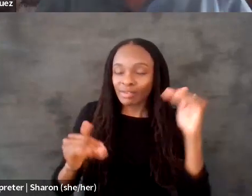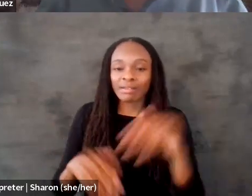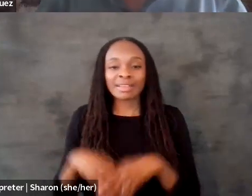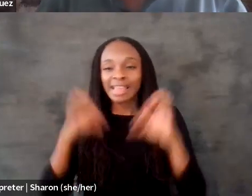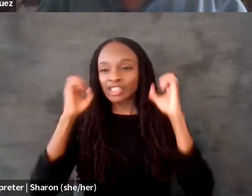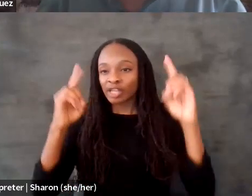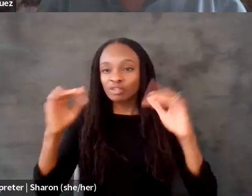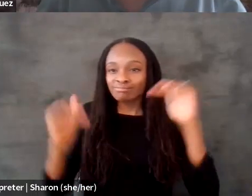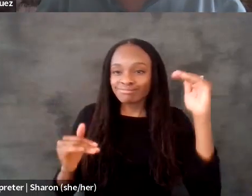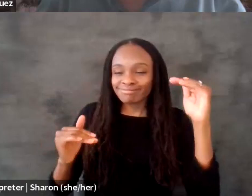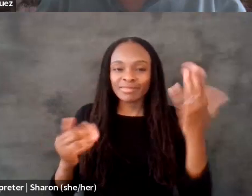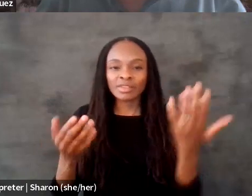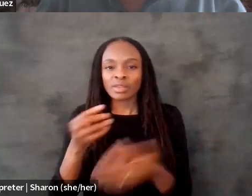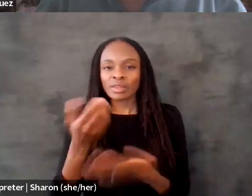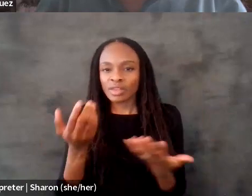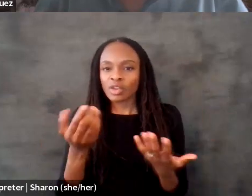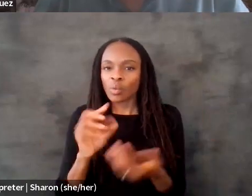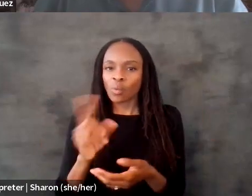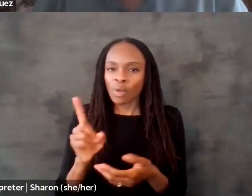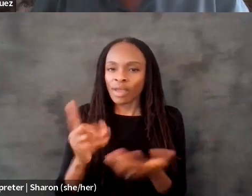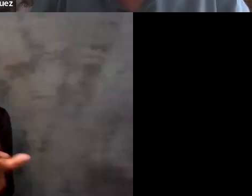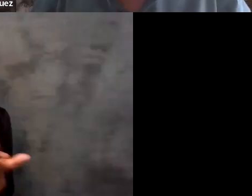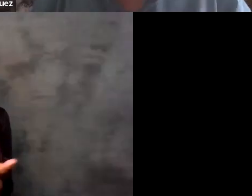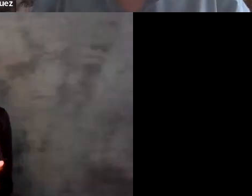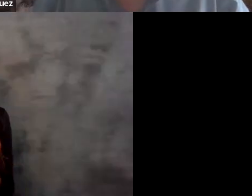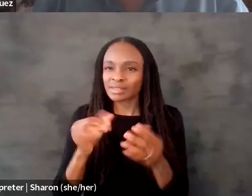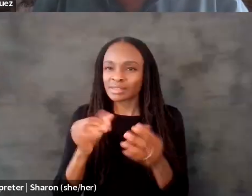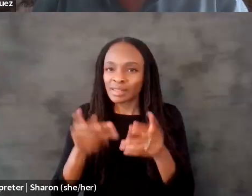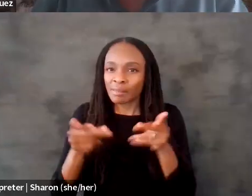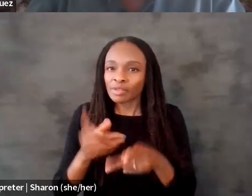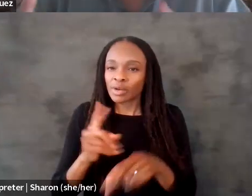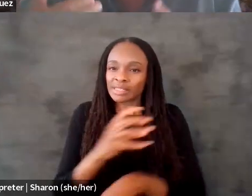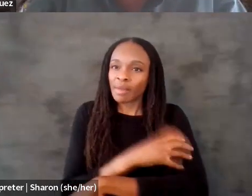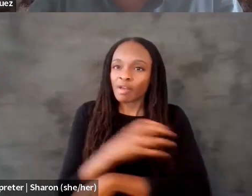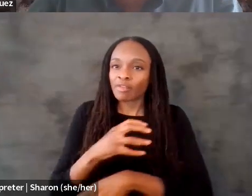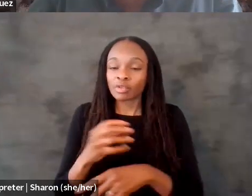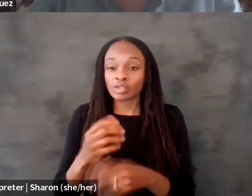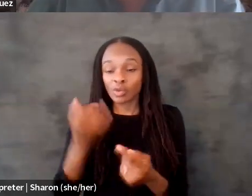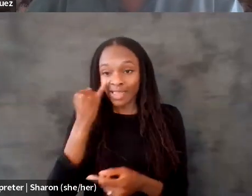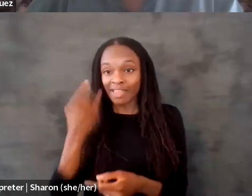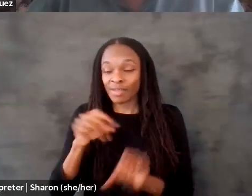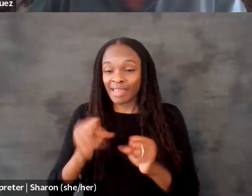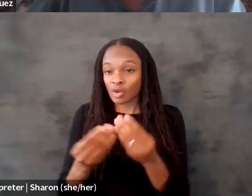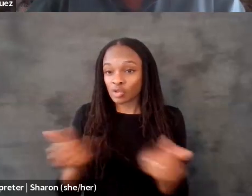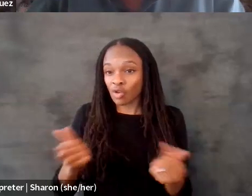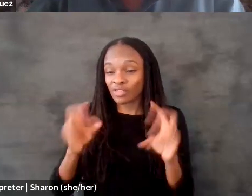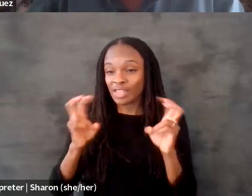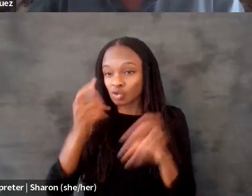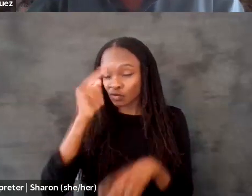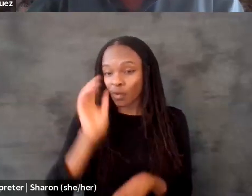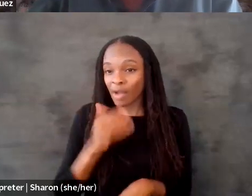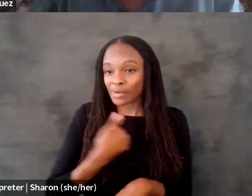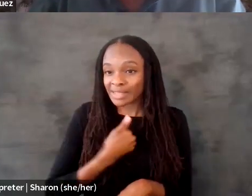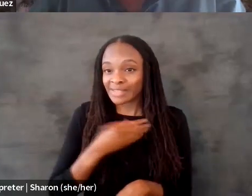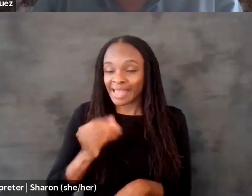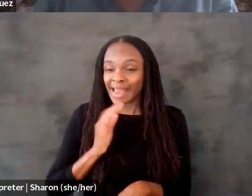are these pockets that are so powerful? And so when we resolve these issues, not only are we resolving for ourselves and our own